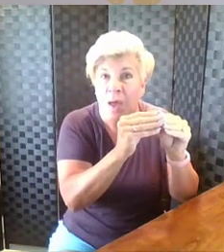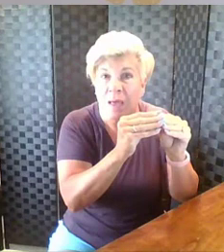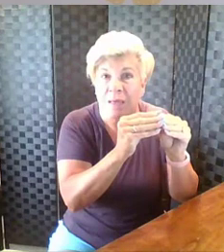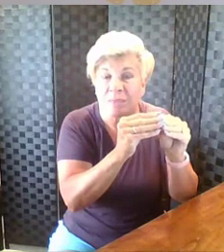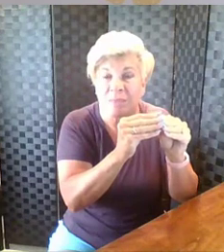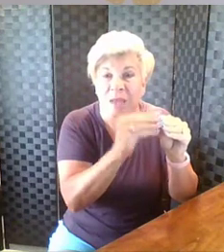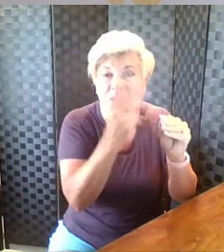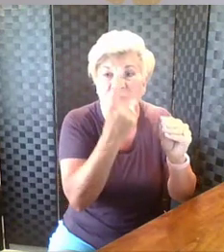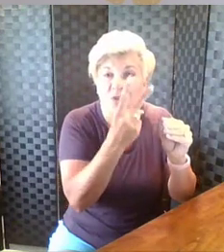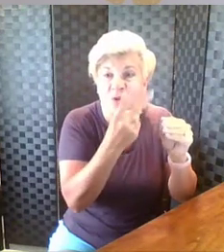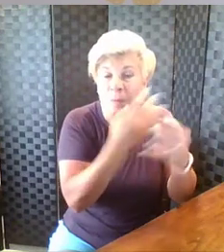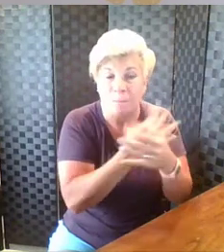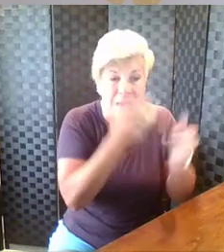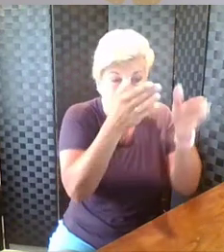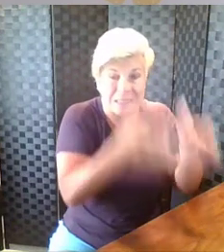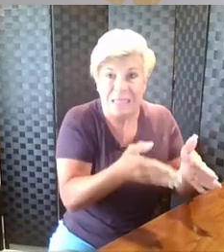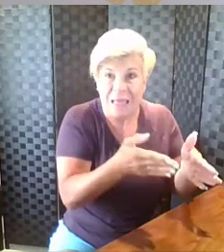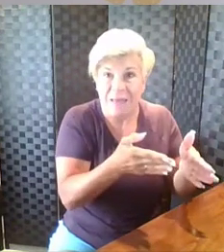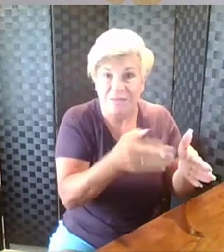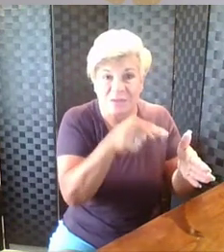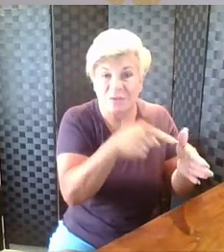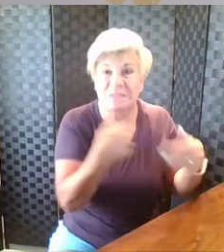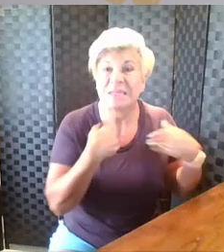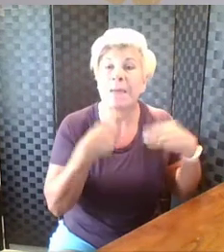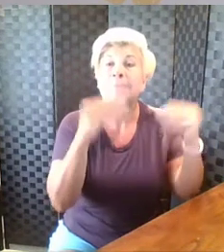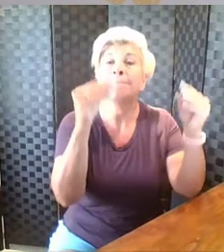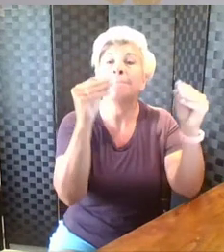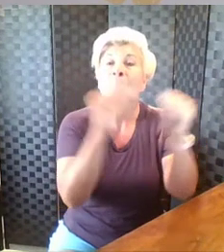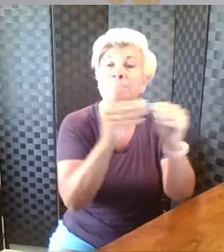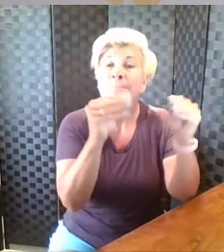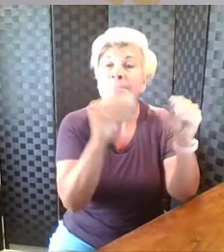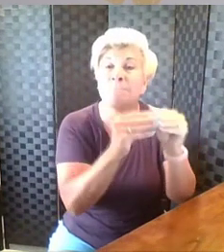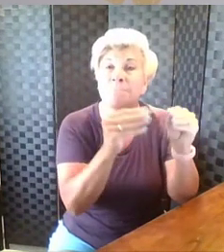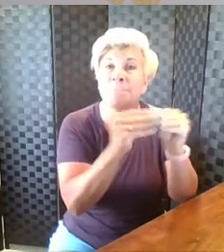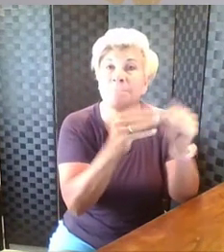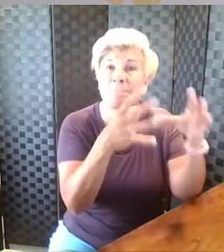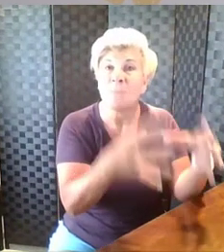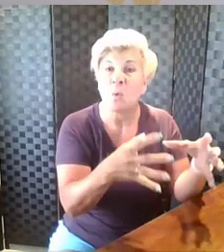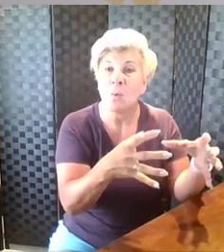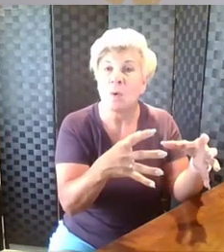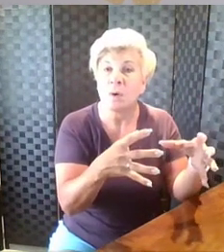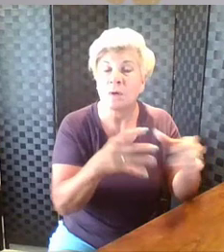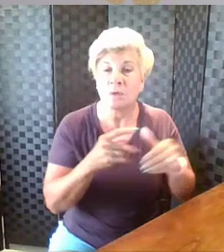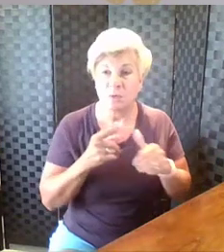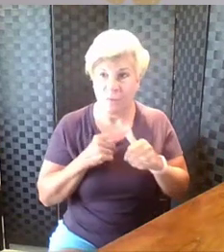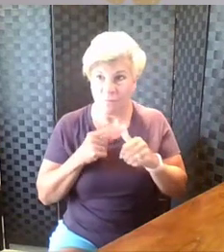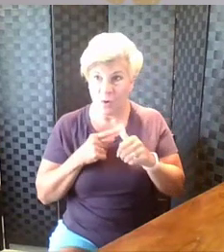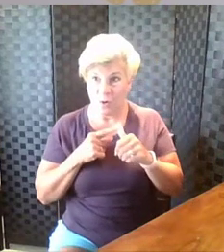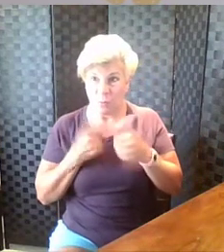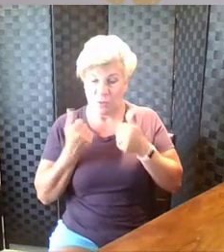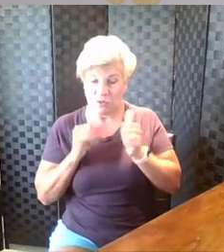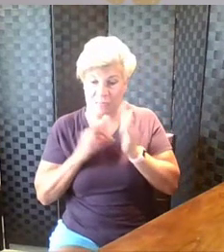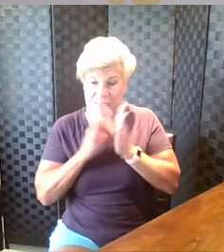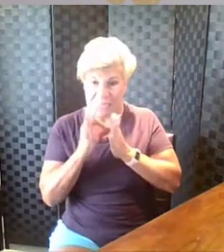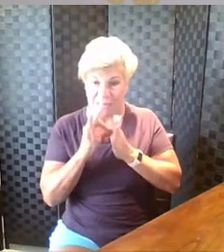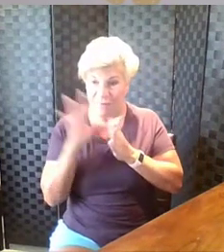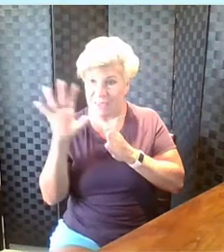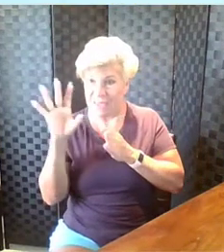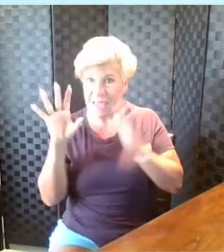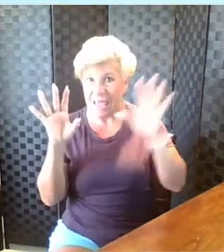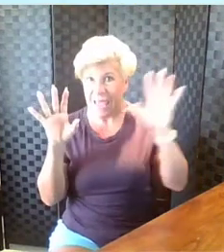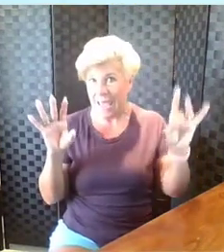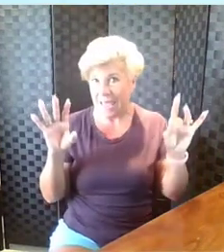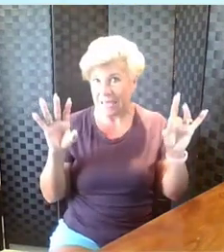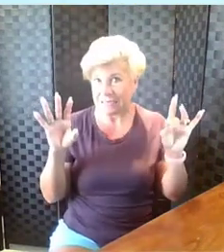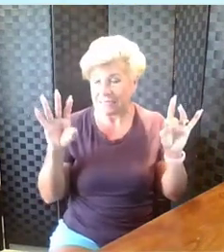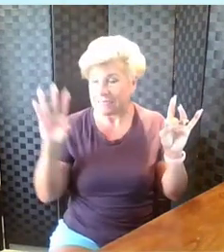over, then I had more in my first group. So if you saw the first strategy, which was counting, and you said that 8 was more than 6,